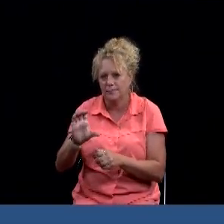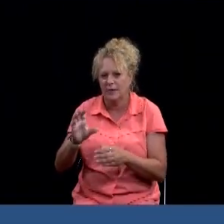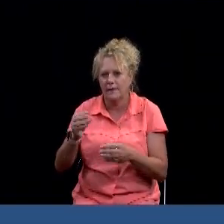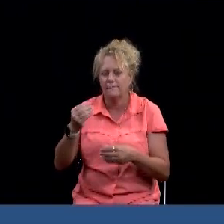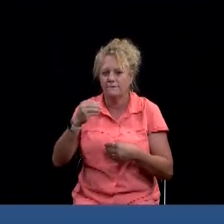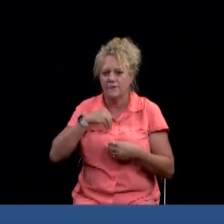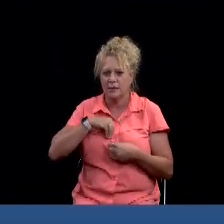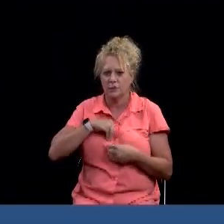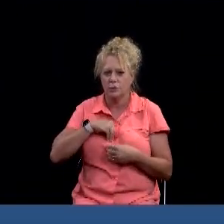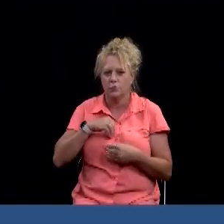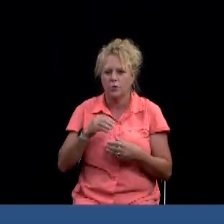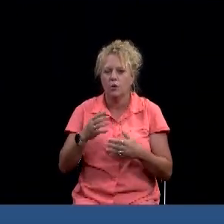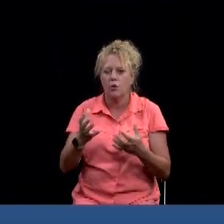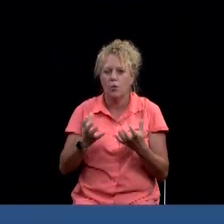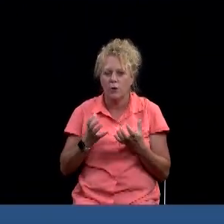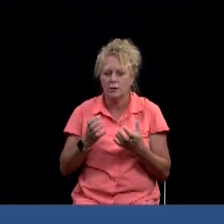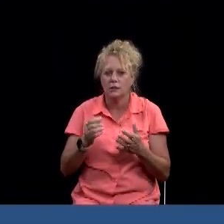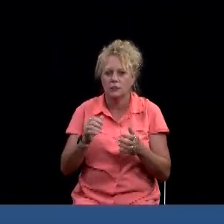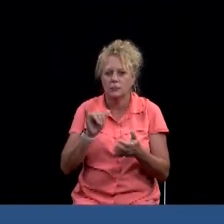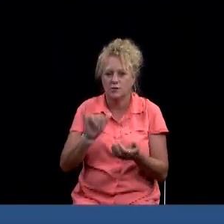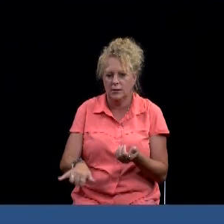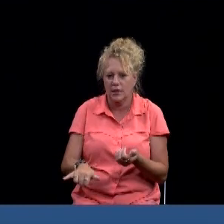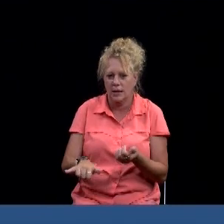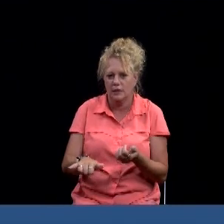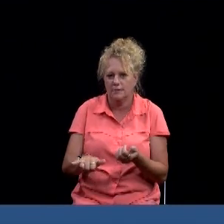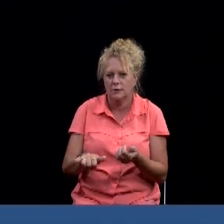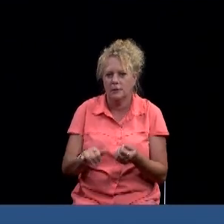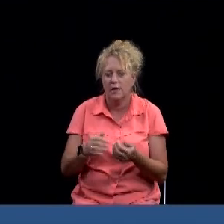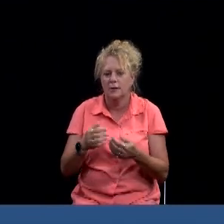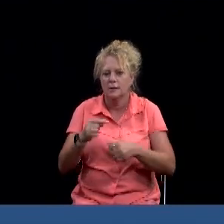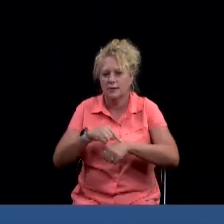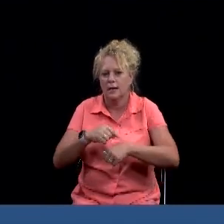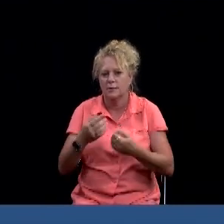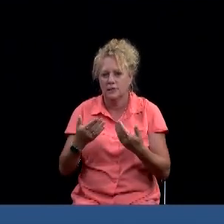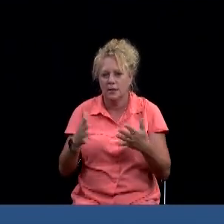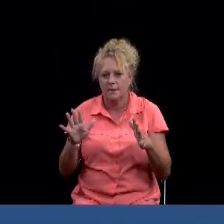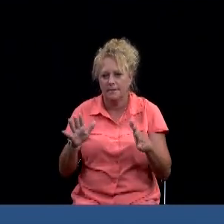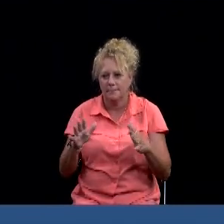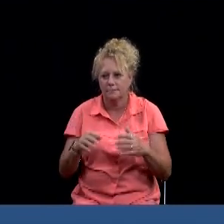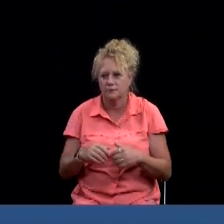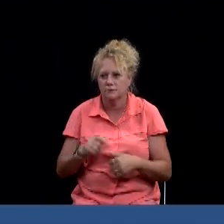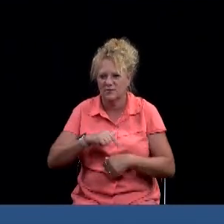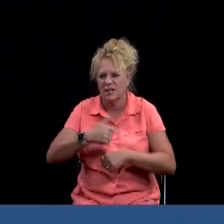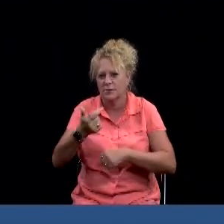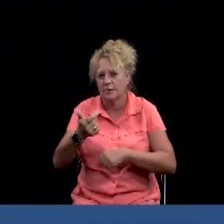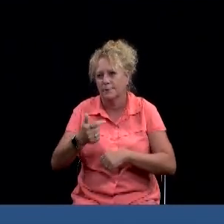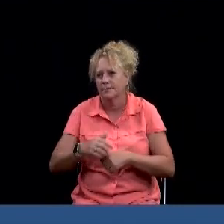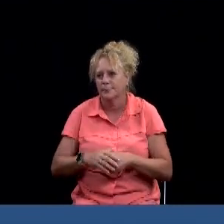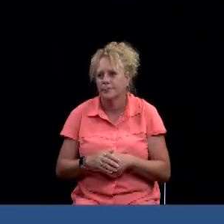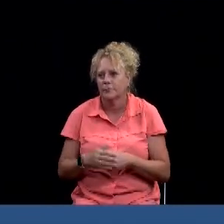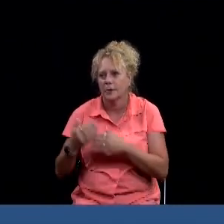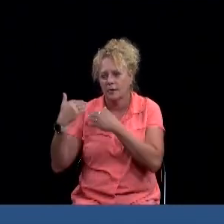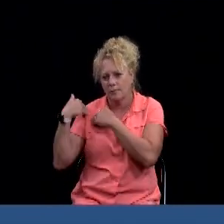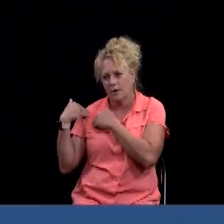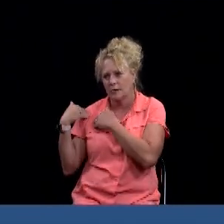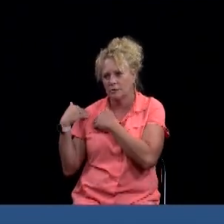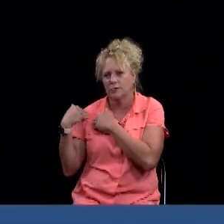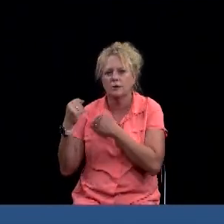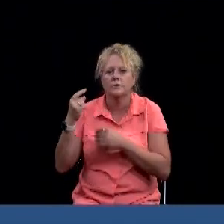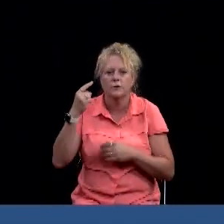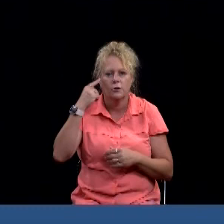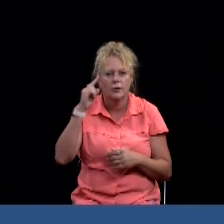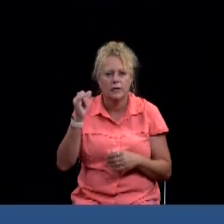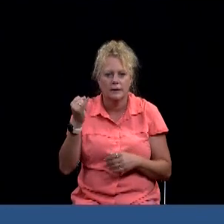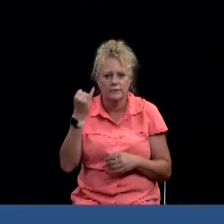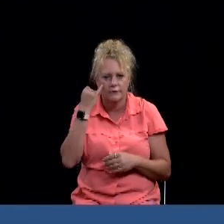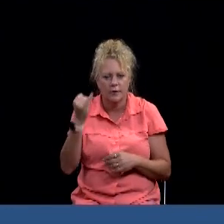runs, because they're also liable for a recapture of the tax credits if anything goes wrong for that compliance period. So it's typical